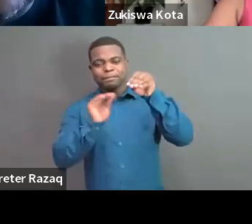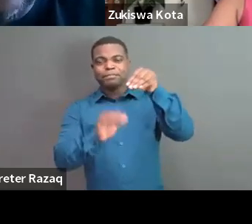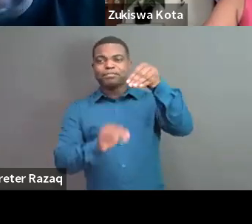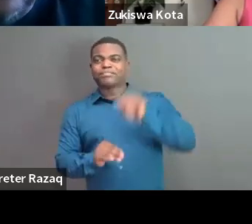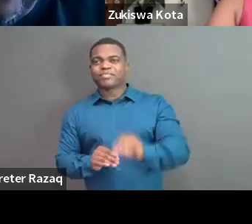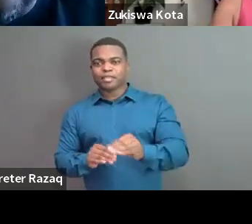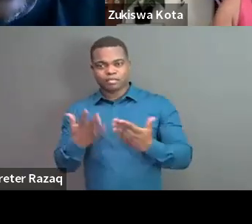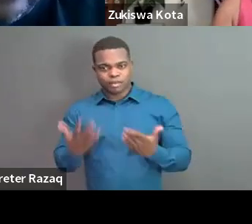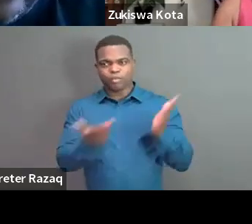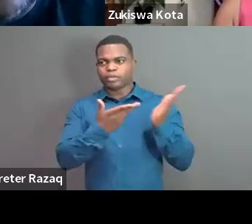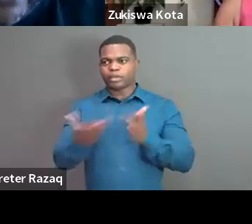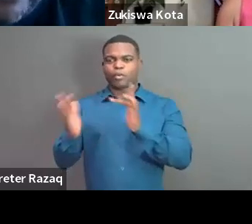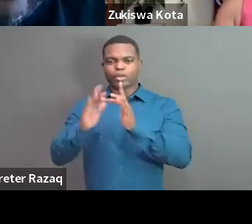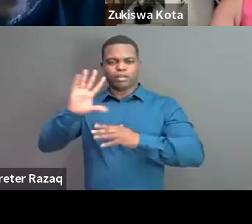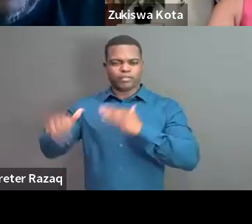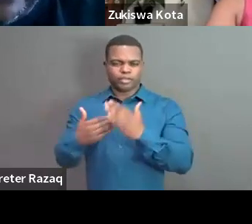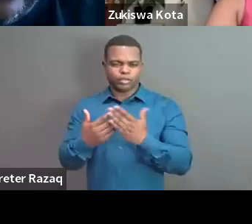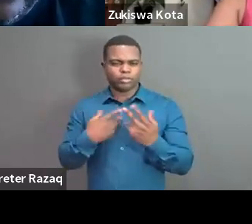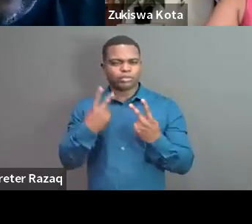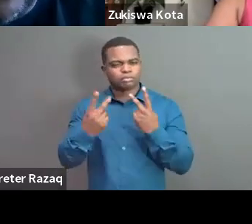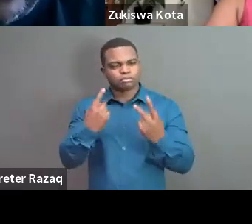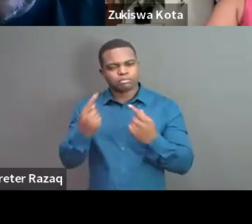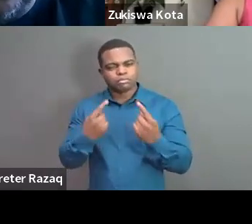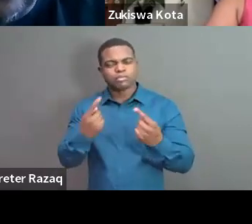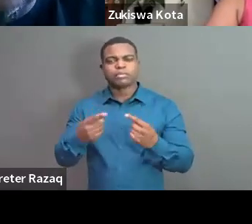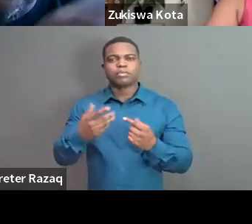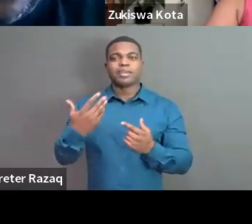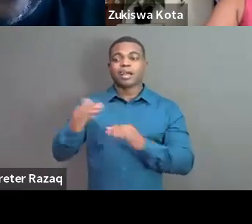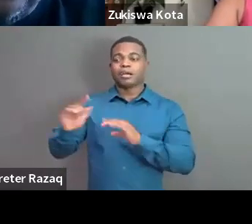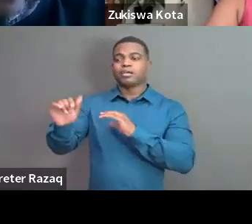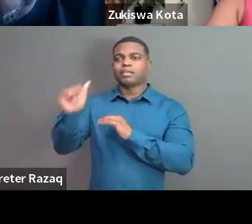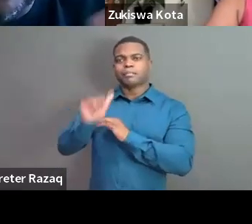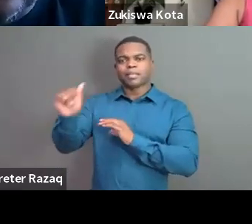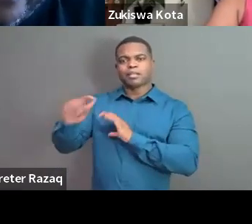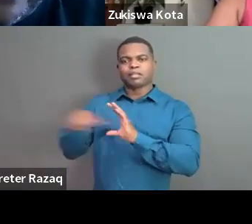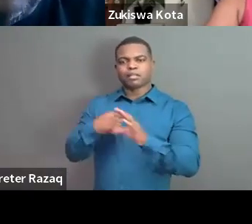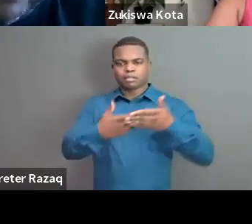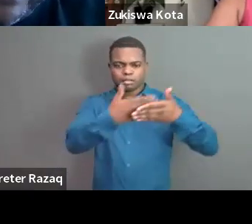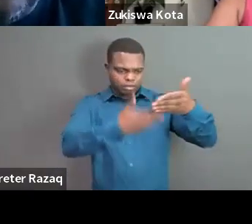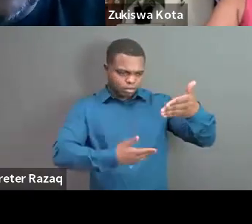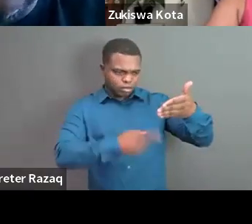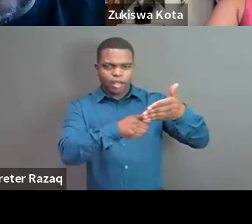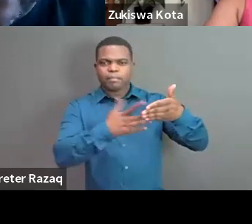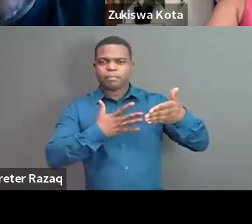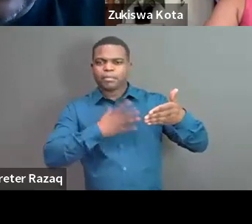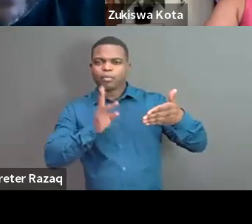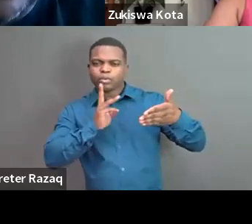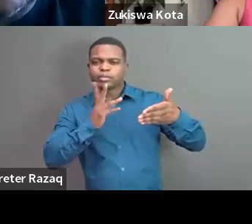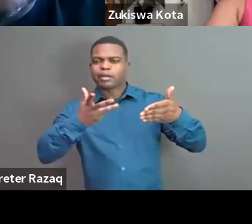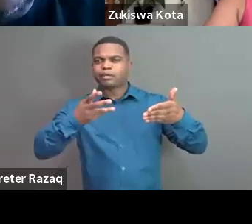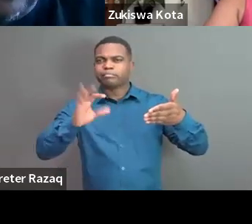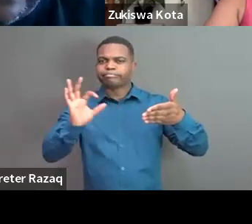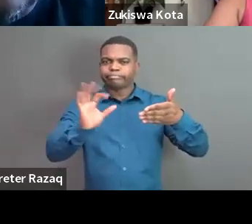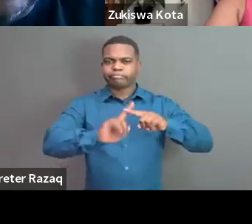material. You can easily provide an address and it can be dropped there. Gone are the days where you'll wait for hours and hours for a bus